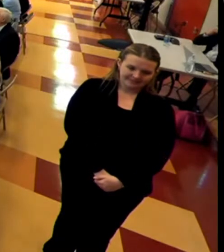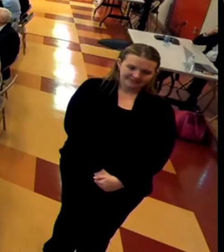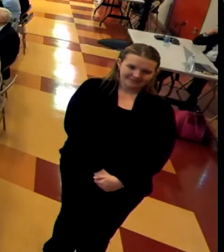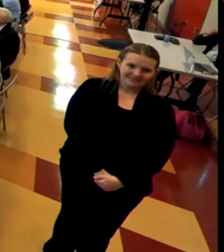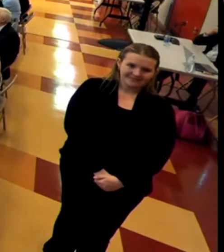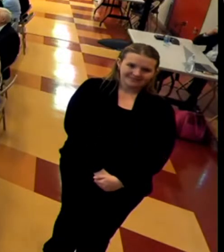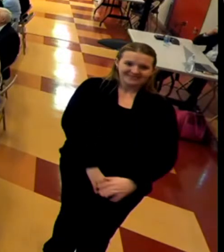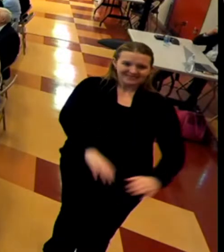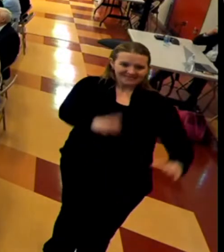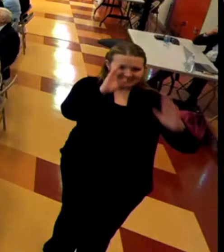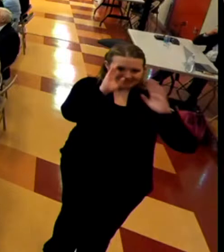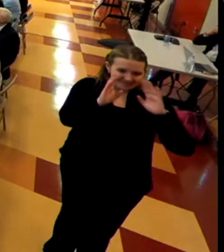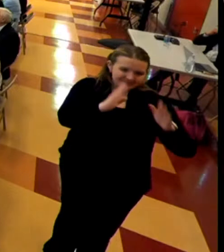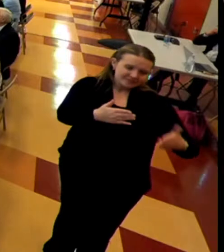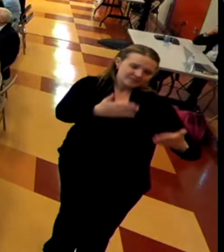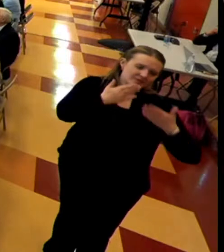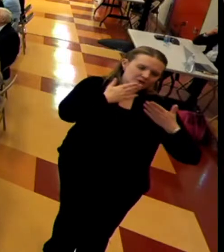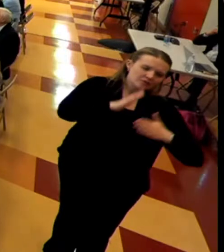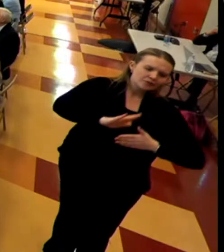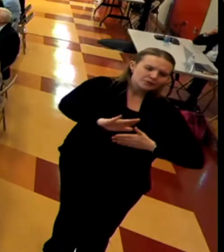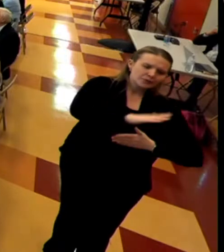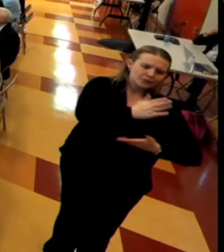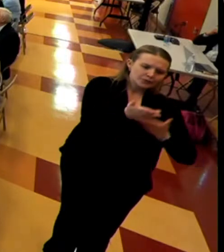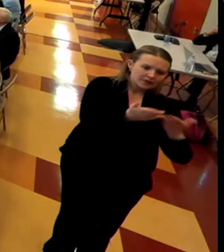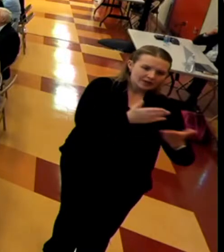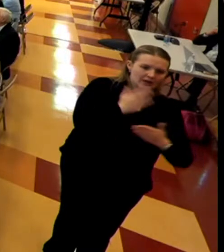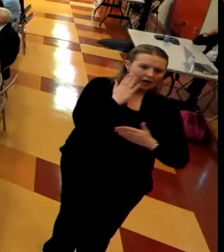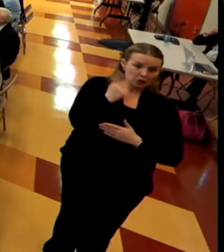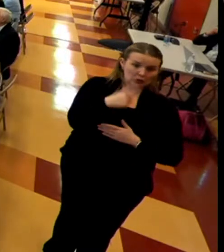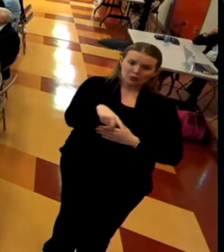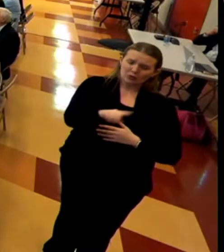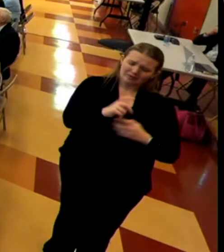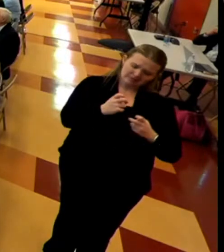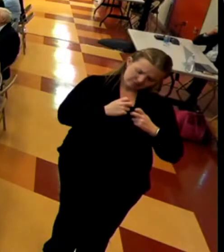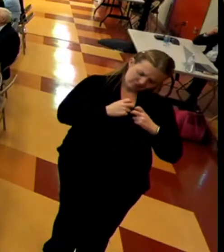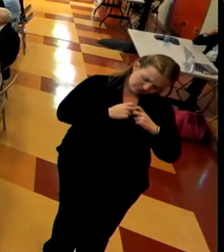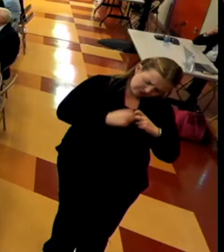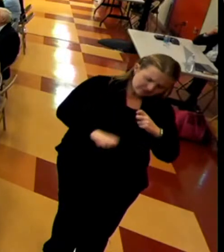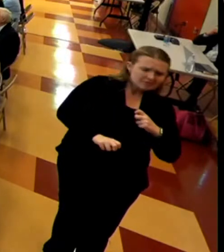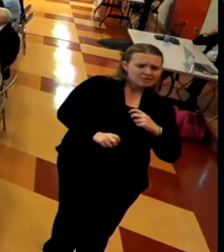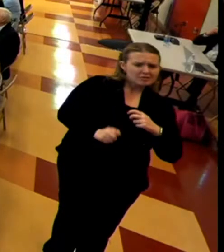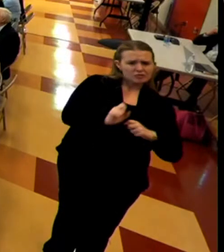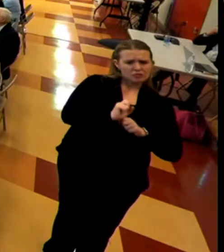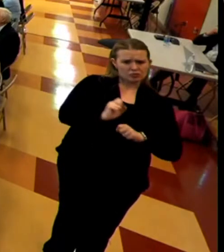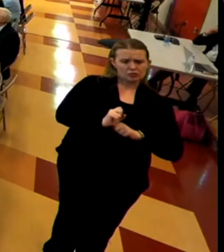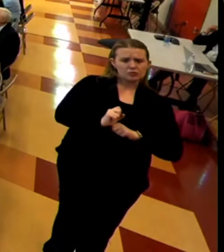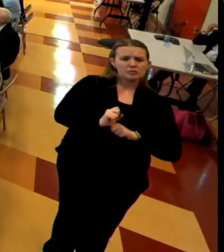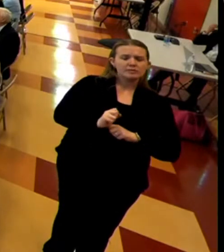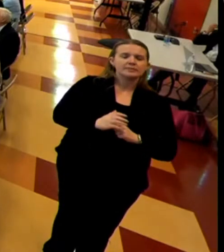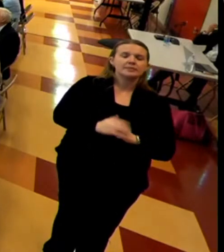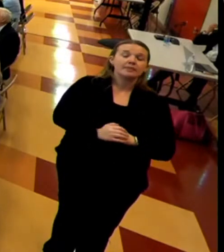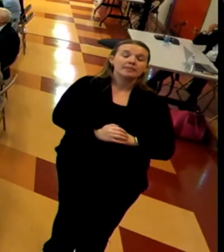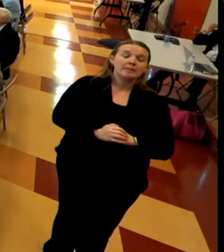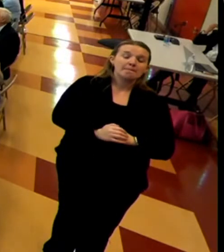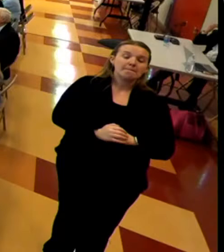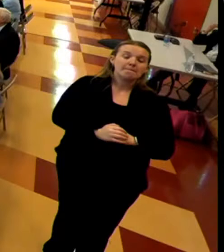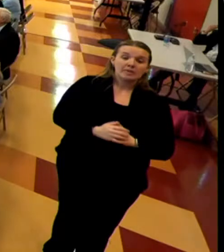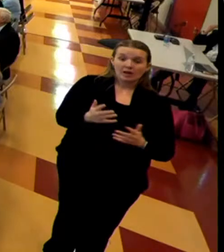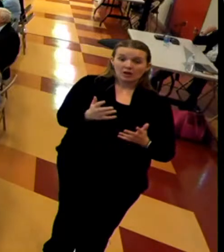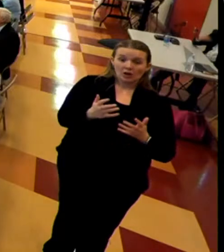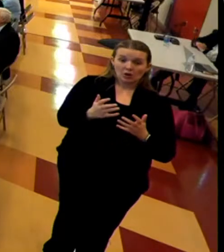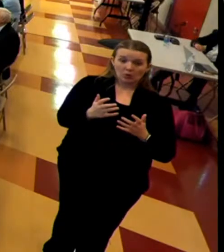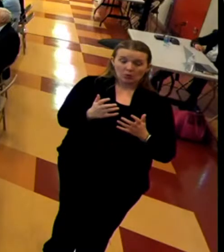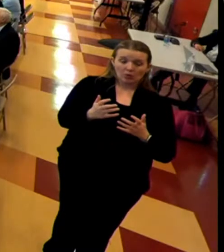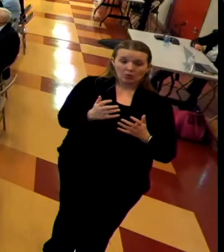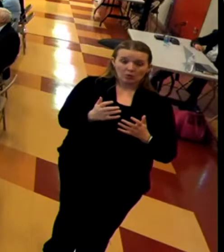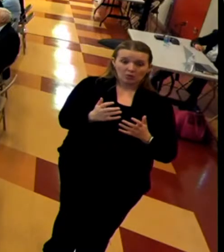Ladies and gentlemen, thank you for your service. I know you have a very difficult job to do, but I want you to listen